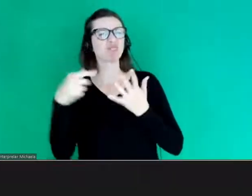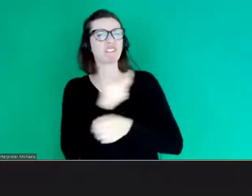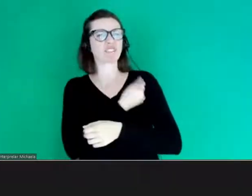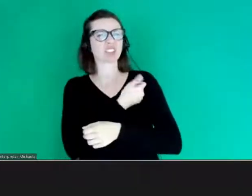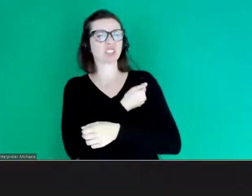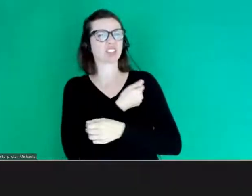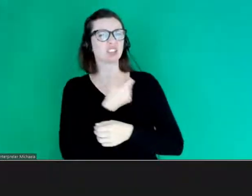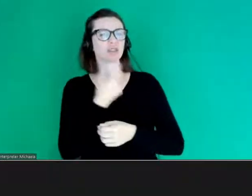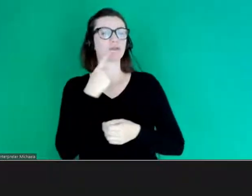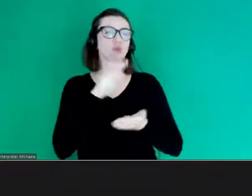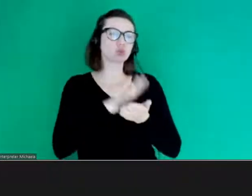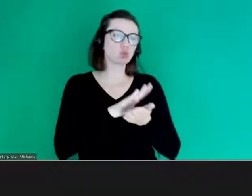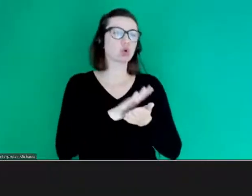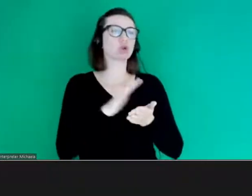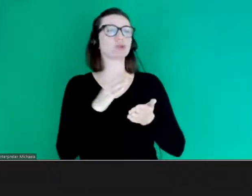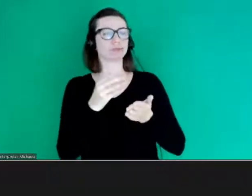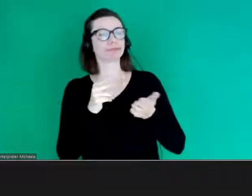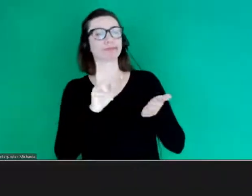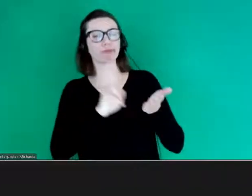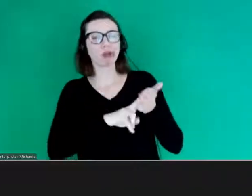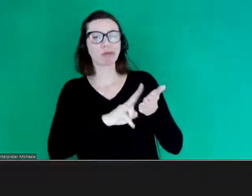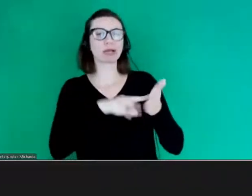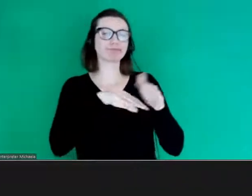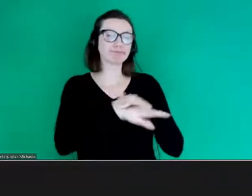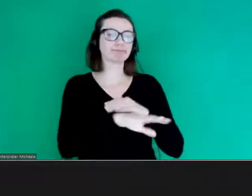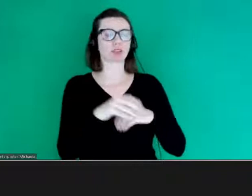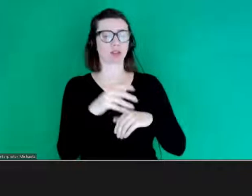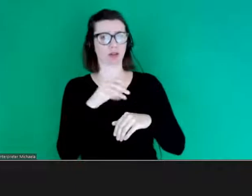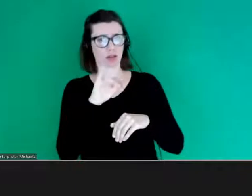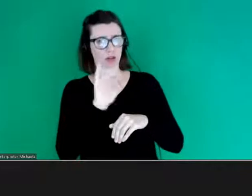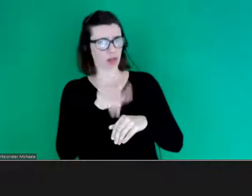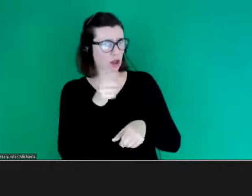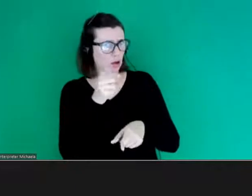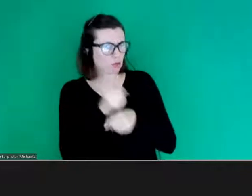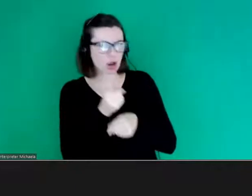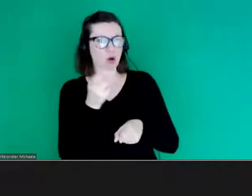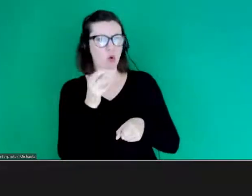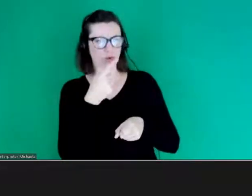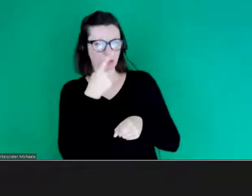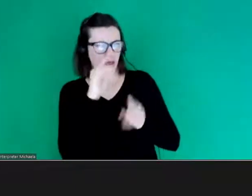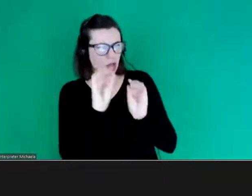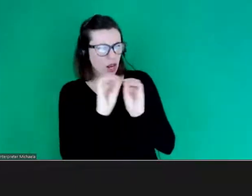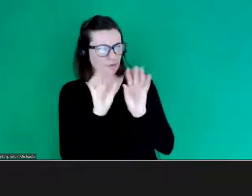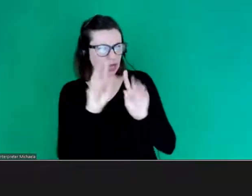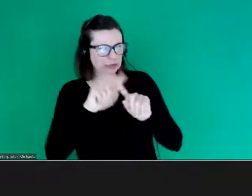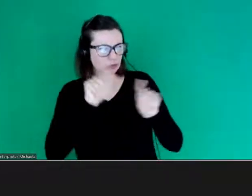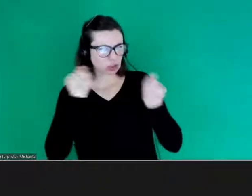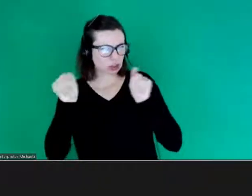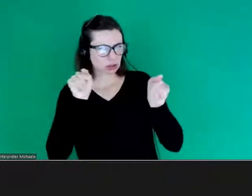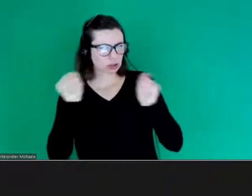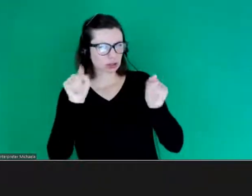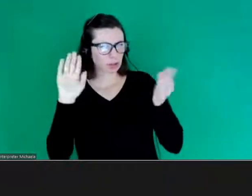for school enrollment. Is that accurate, or could you just clarify that a little bit for people?